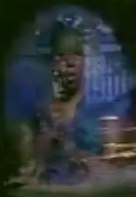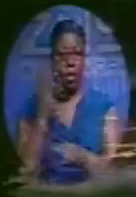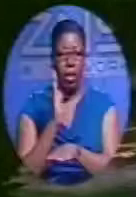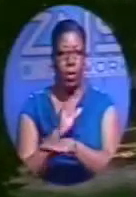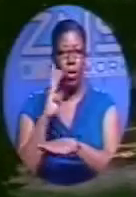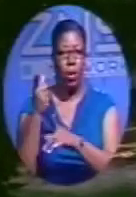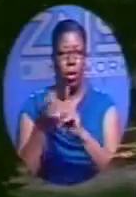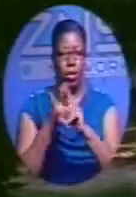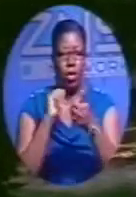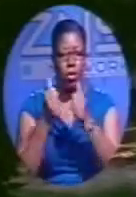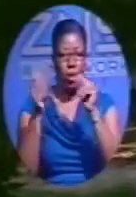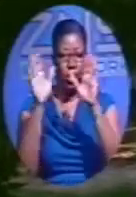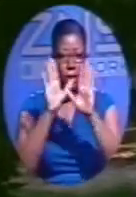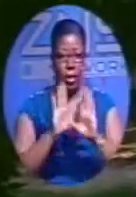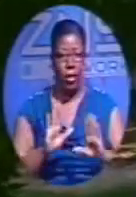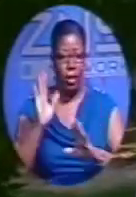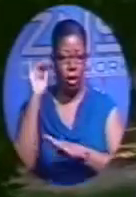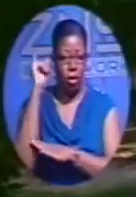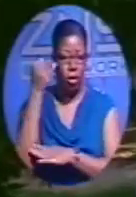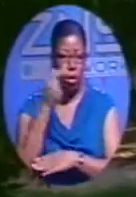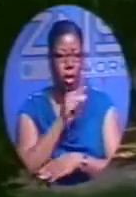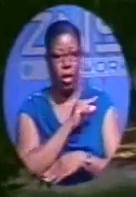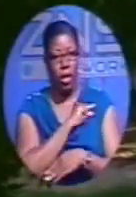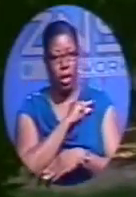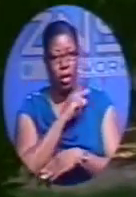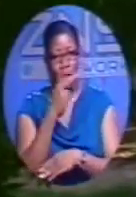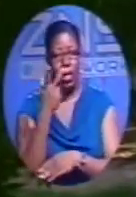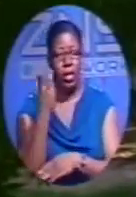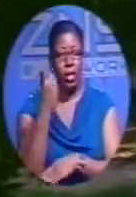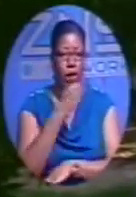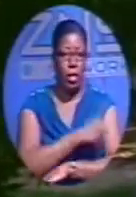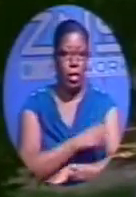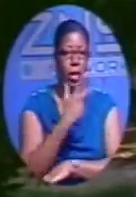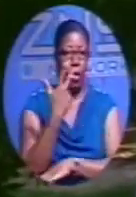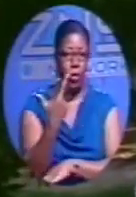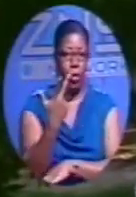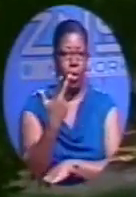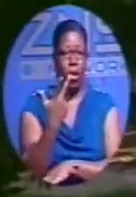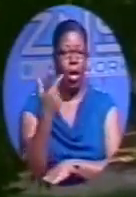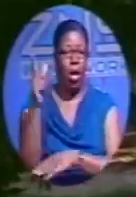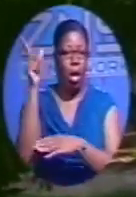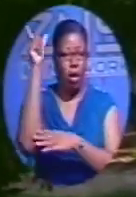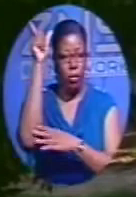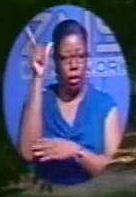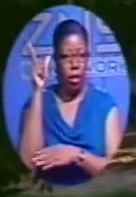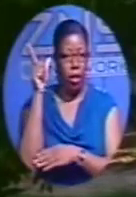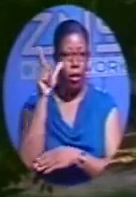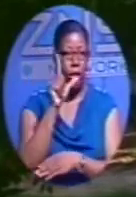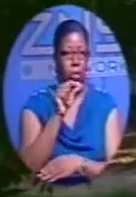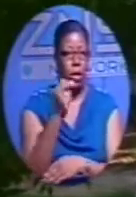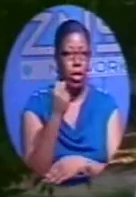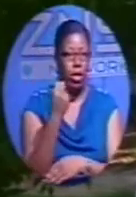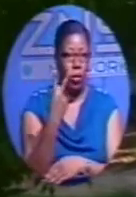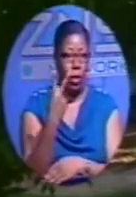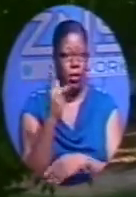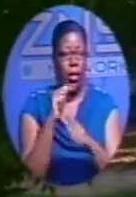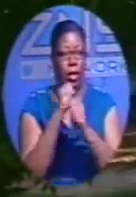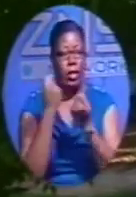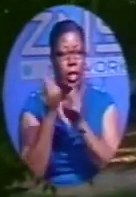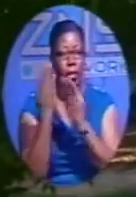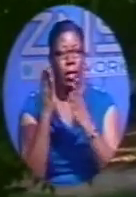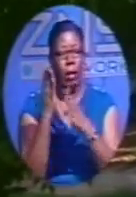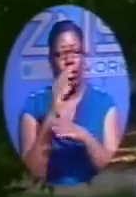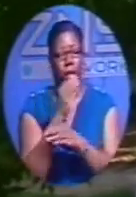Good evening and welcome to Sports Sunday. I'm Julian Gibson. Day number three of the London 2012 Olympics. Team Bahamas not seeing any competition yet, but